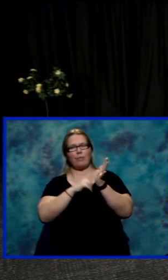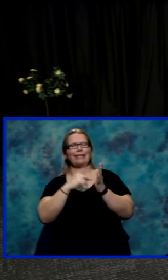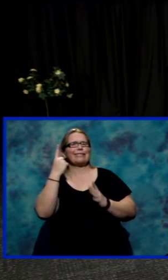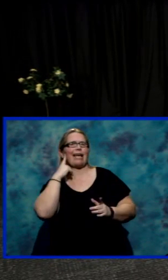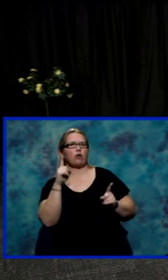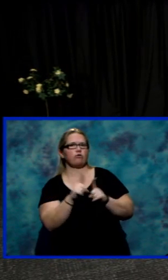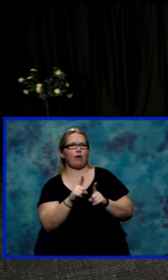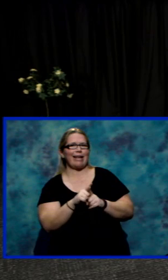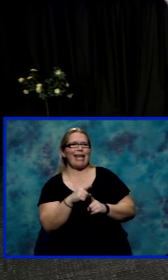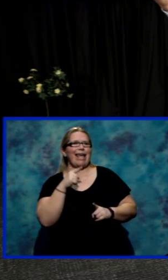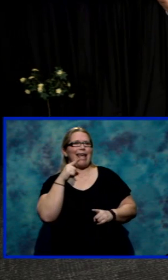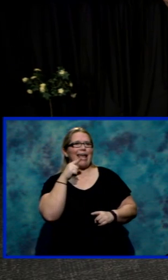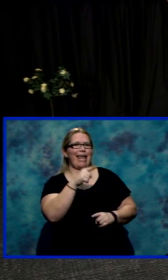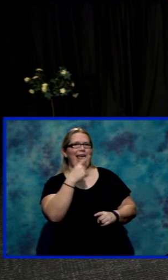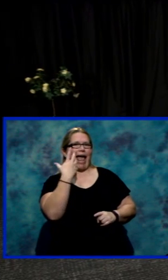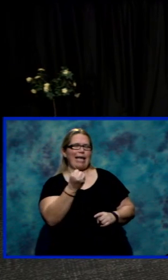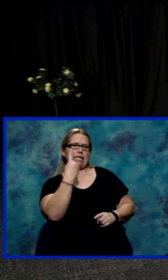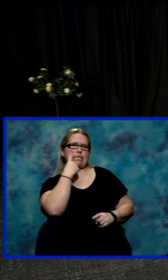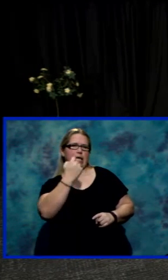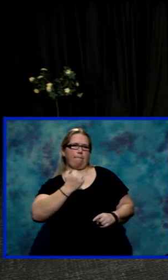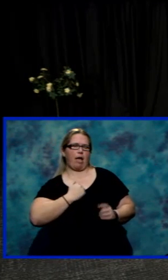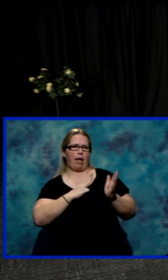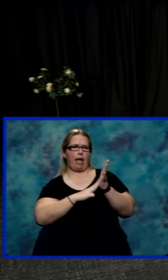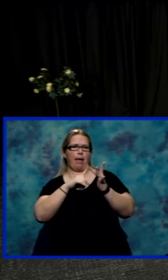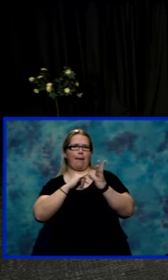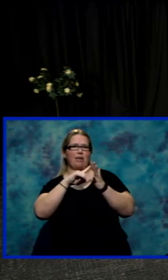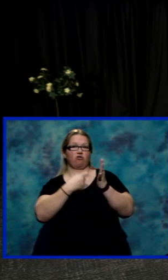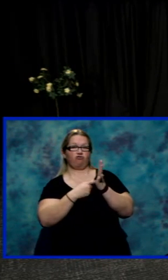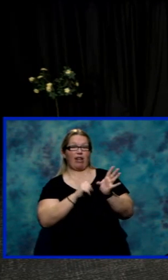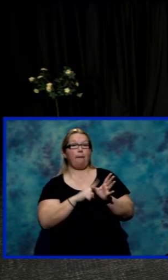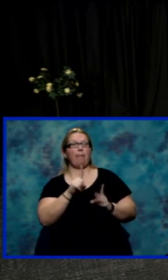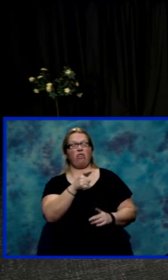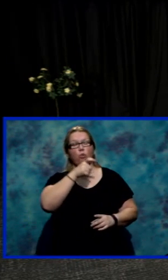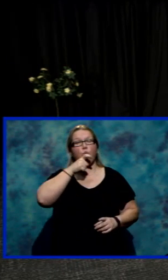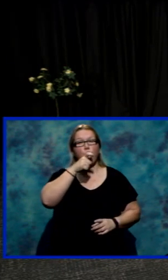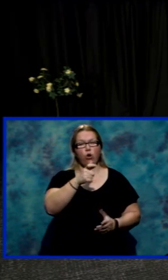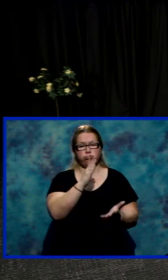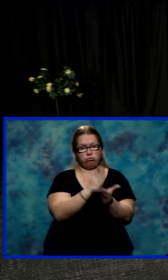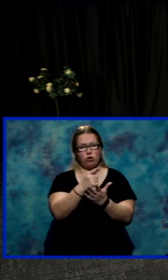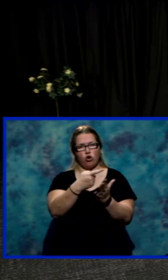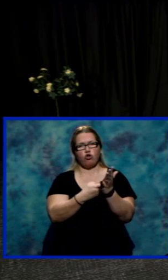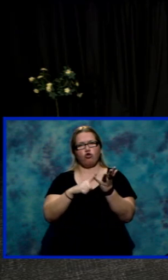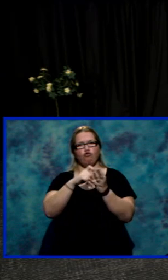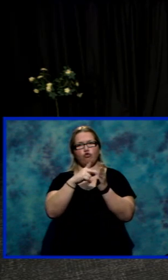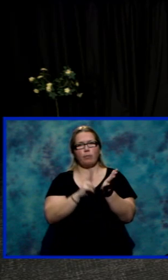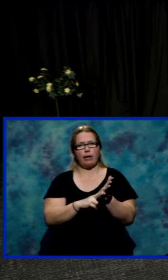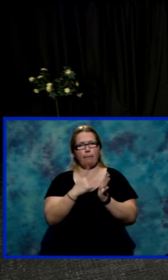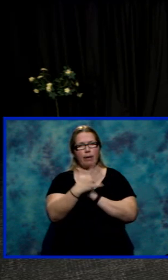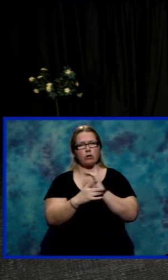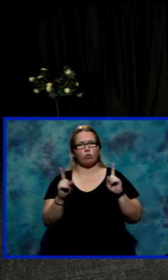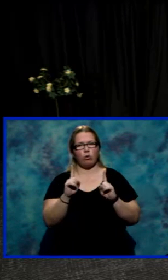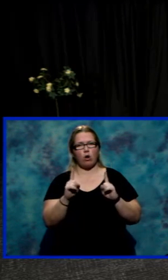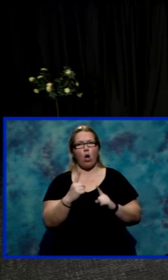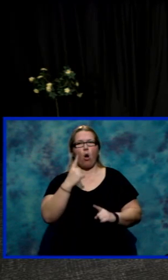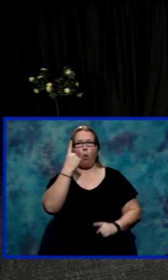sounds like, he has seen my misery. But the word itself, the name itself, actually means one